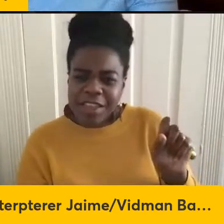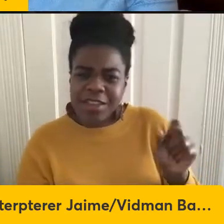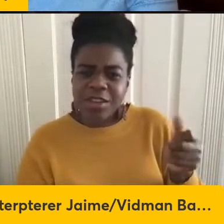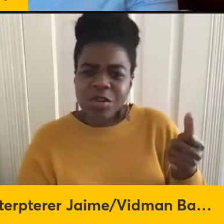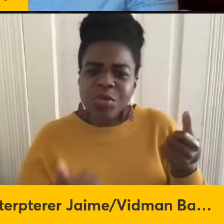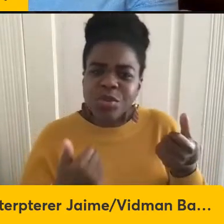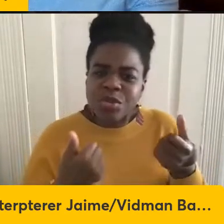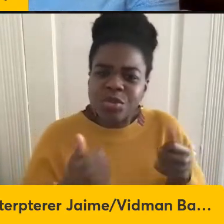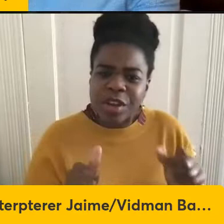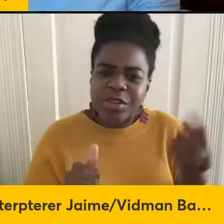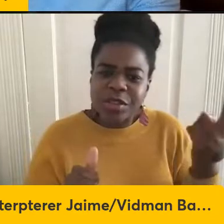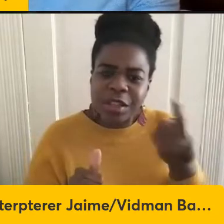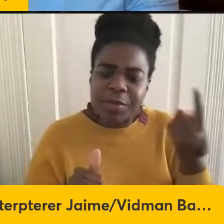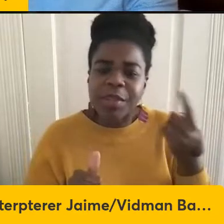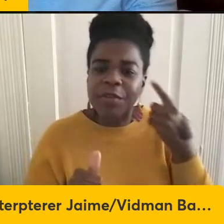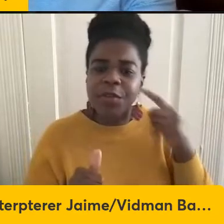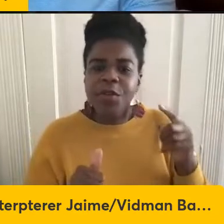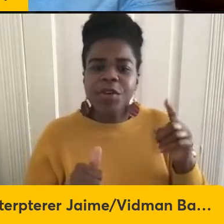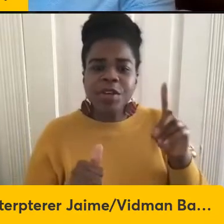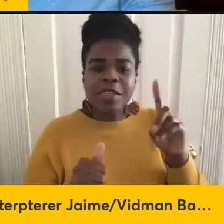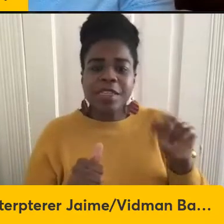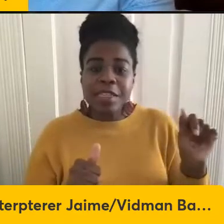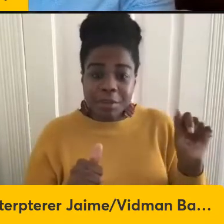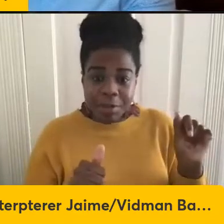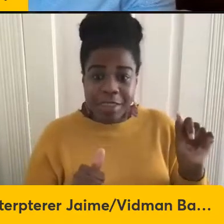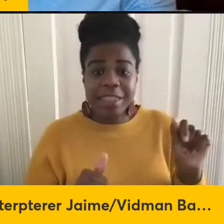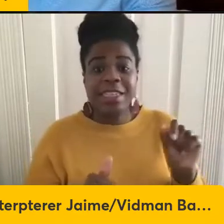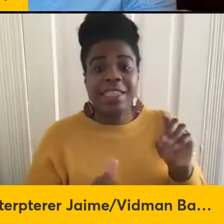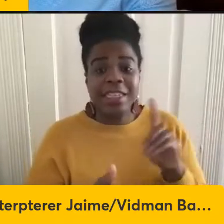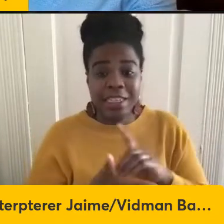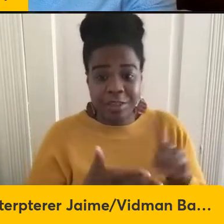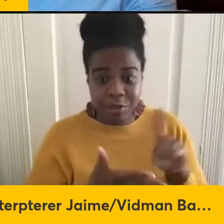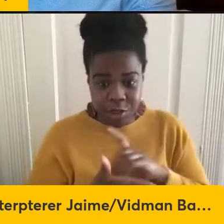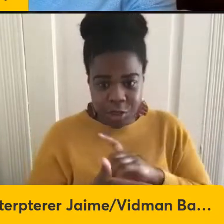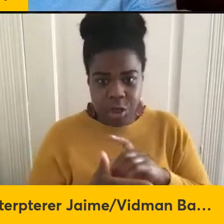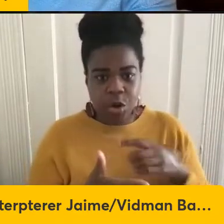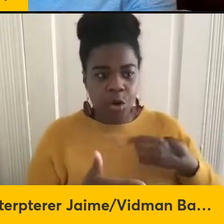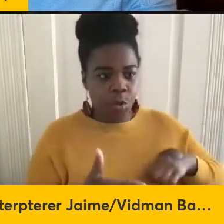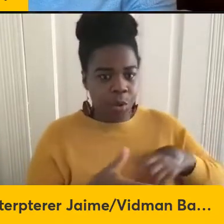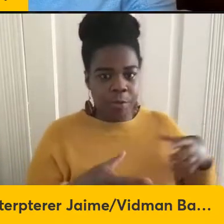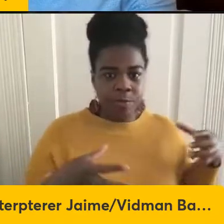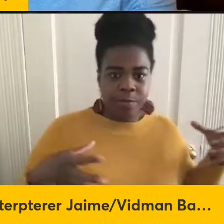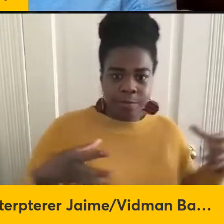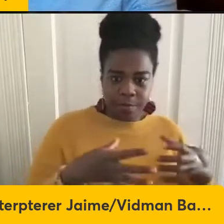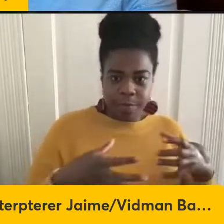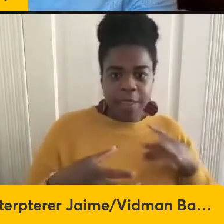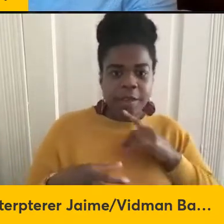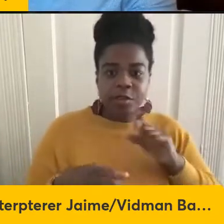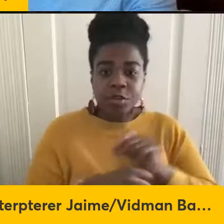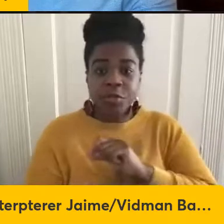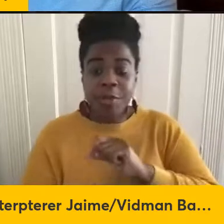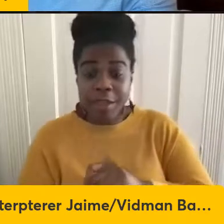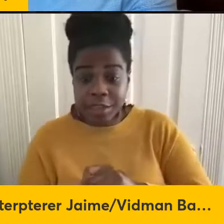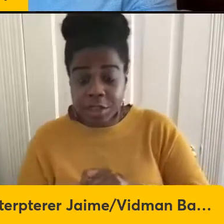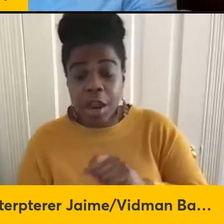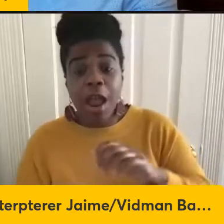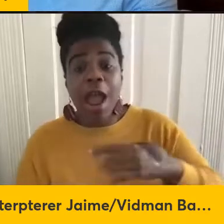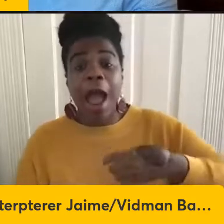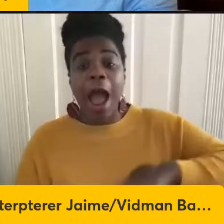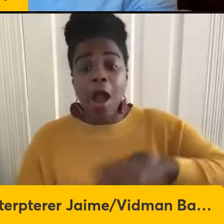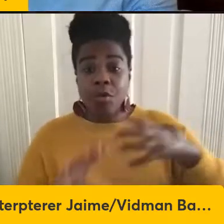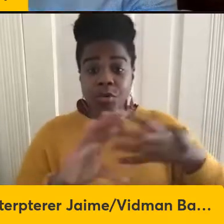for disability discrimination, we came together to make sure that our voices were collectively